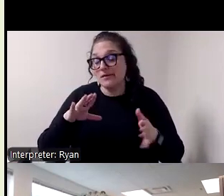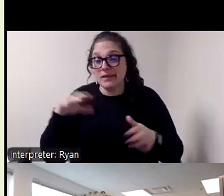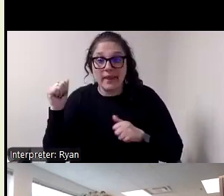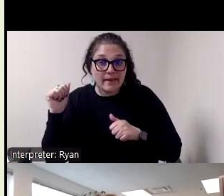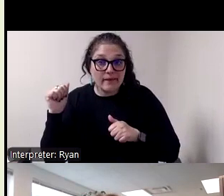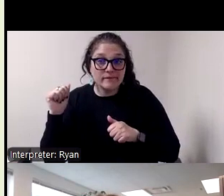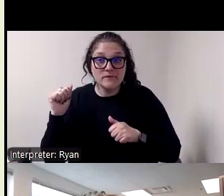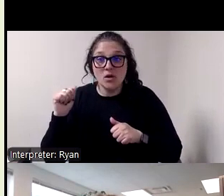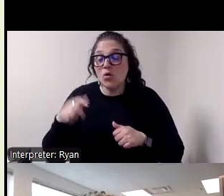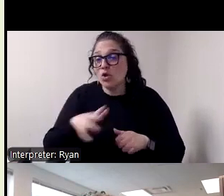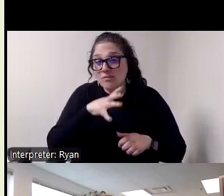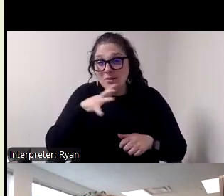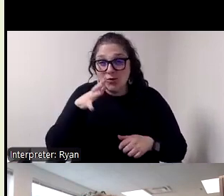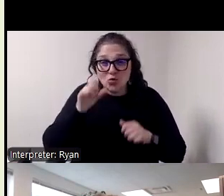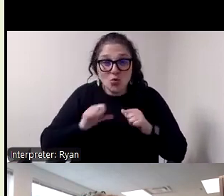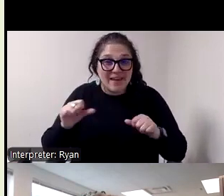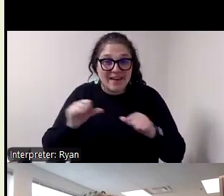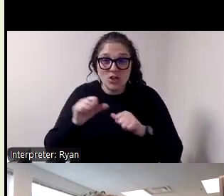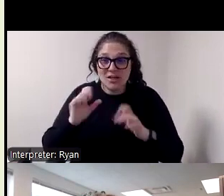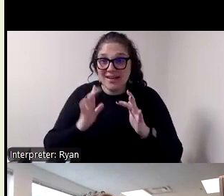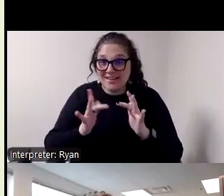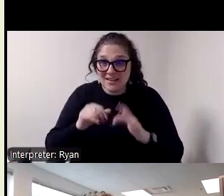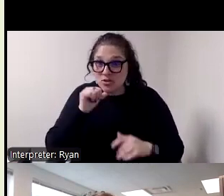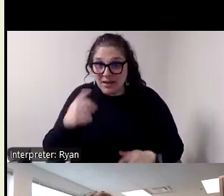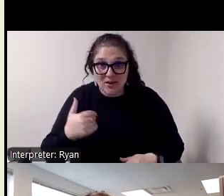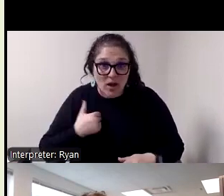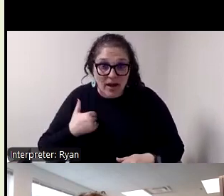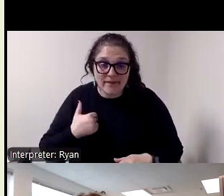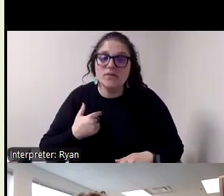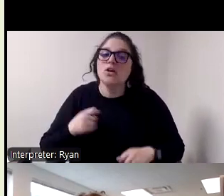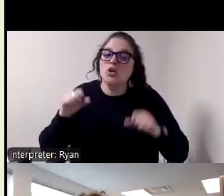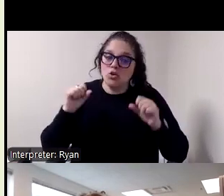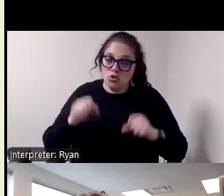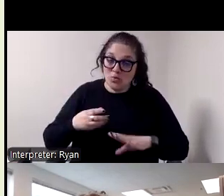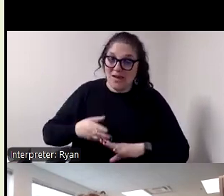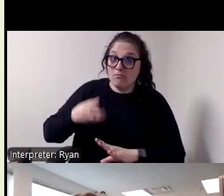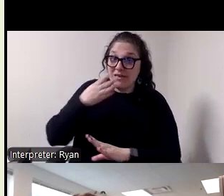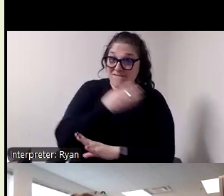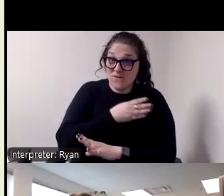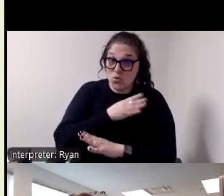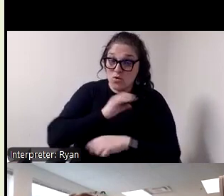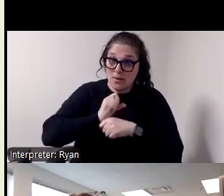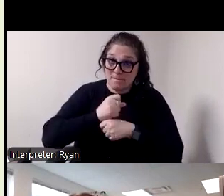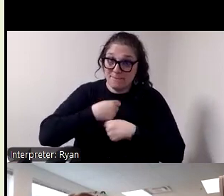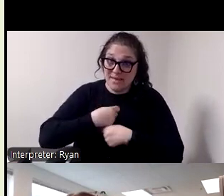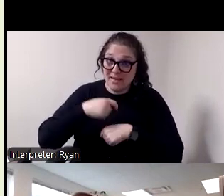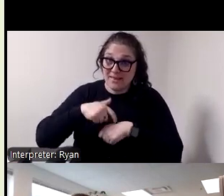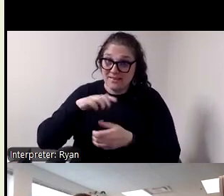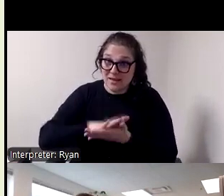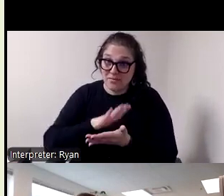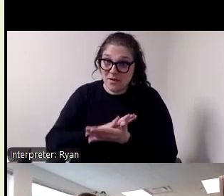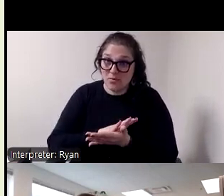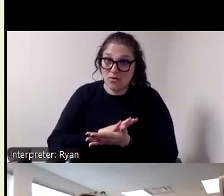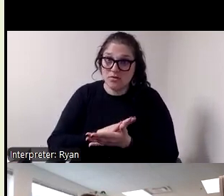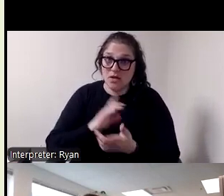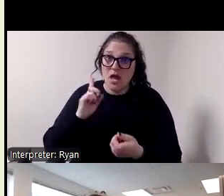be in a rural area where you might not have internet access, you can go in beforehand and create the timesheet ahead of time,